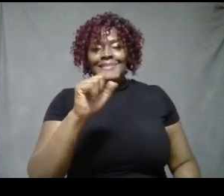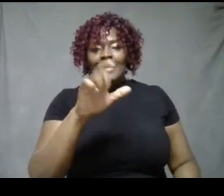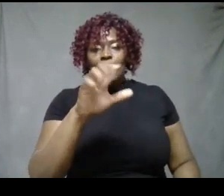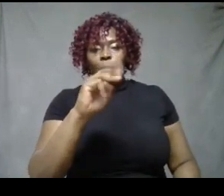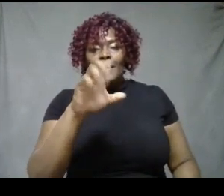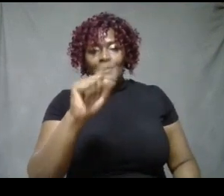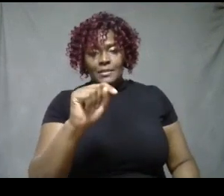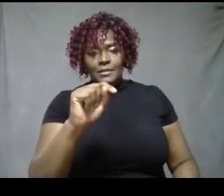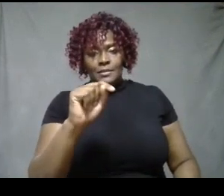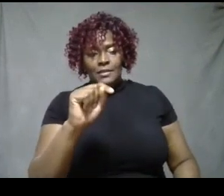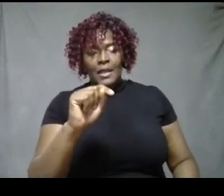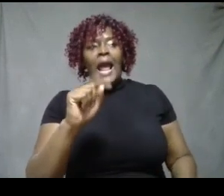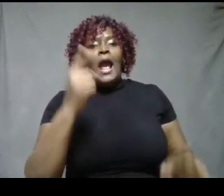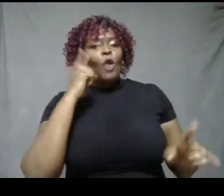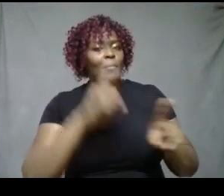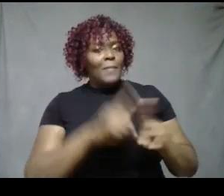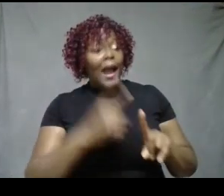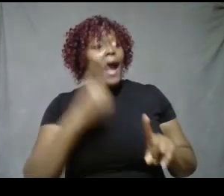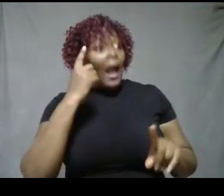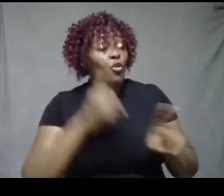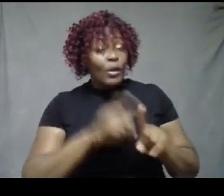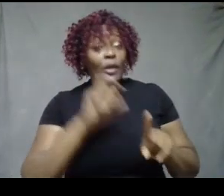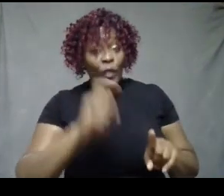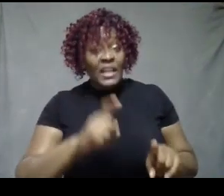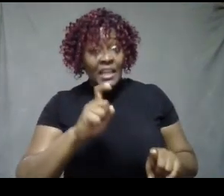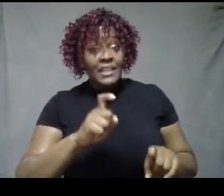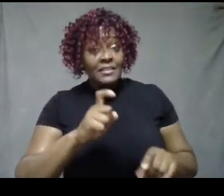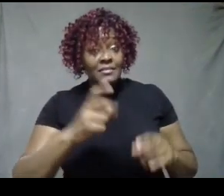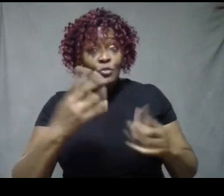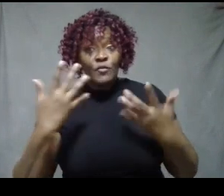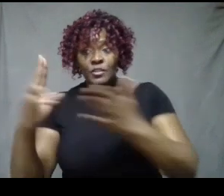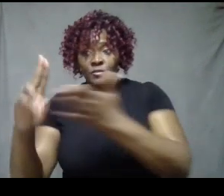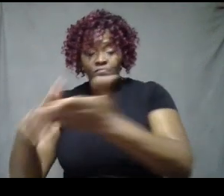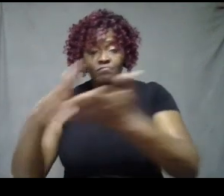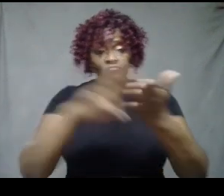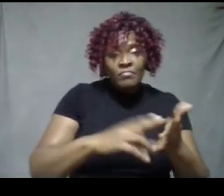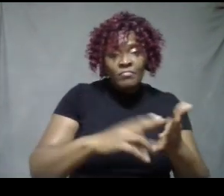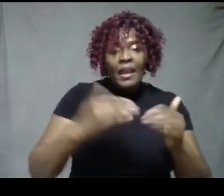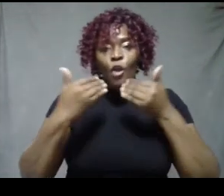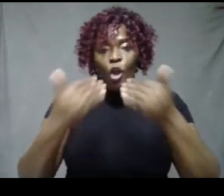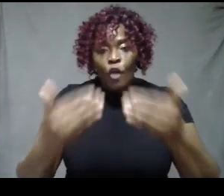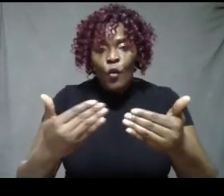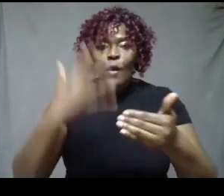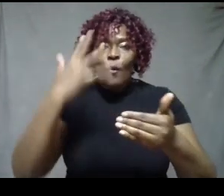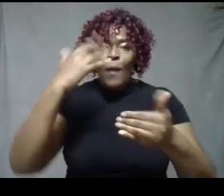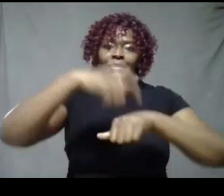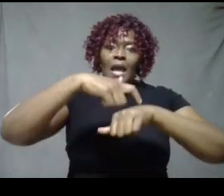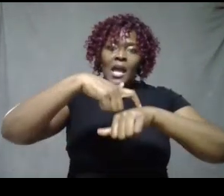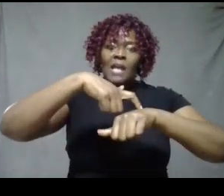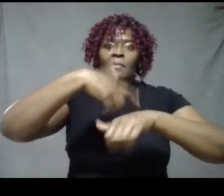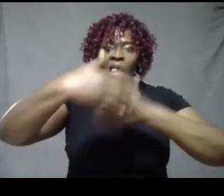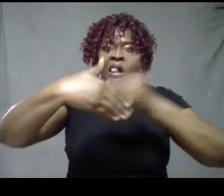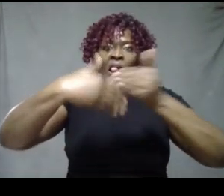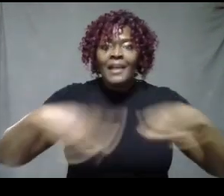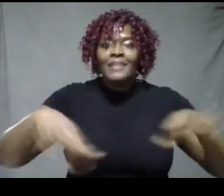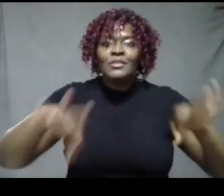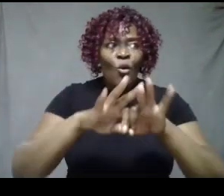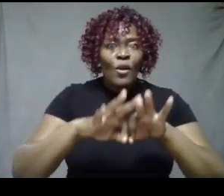settle this and move forward. Time is of the essence for this project, and we've lost an awful lot of